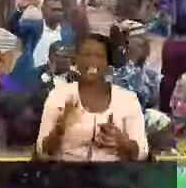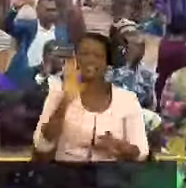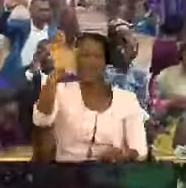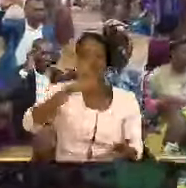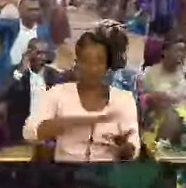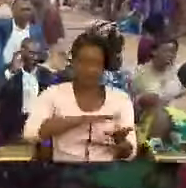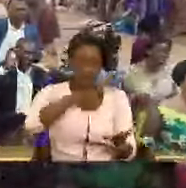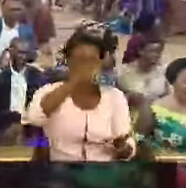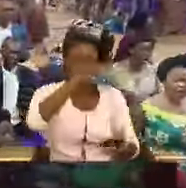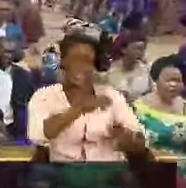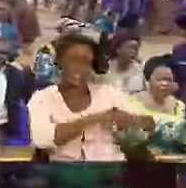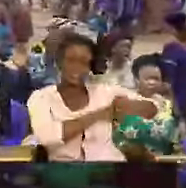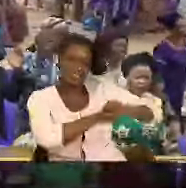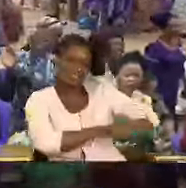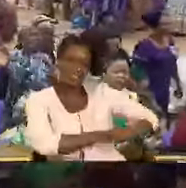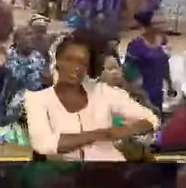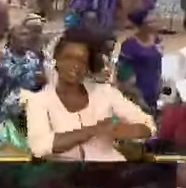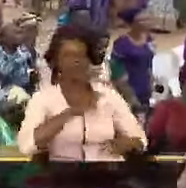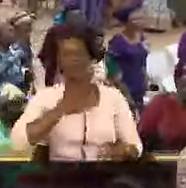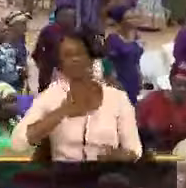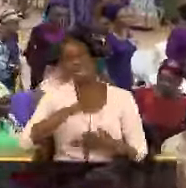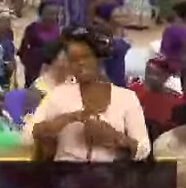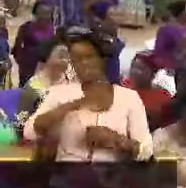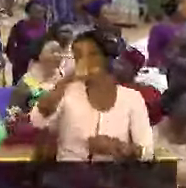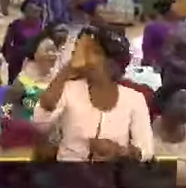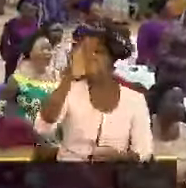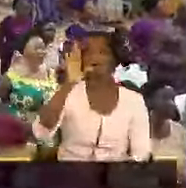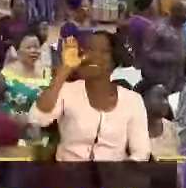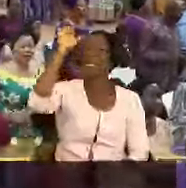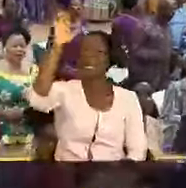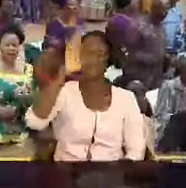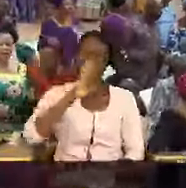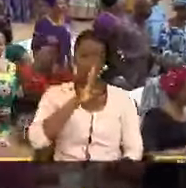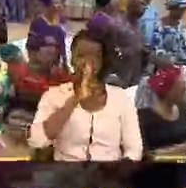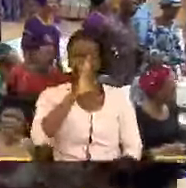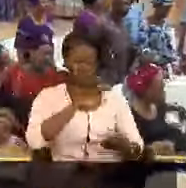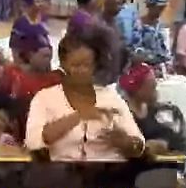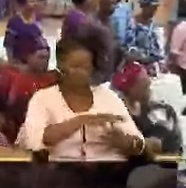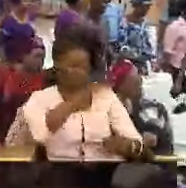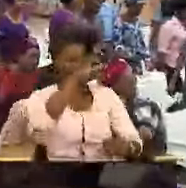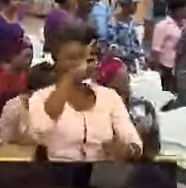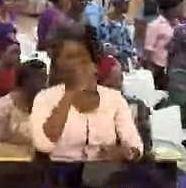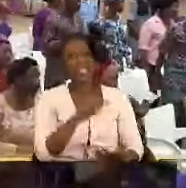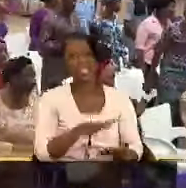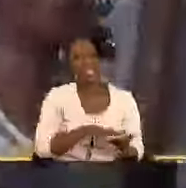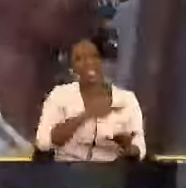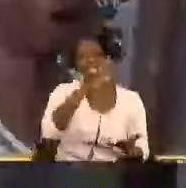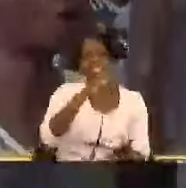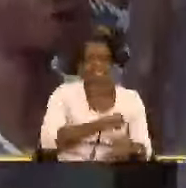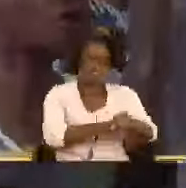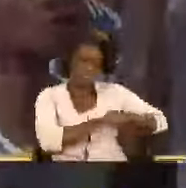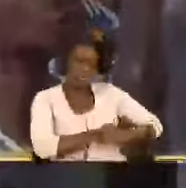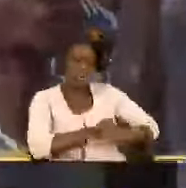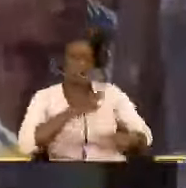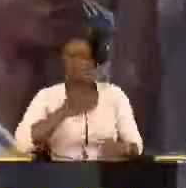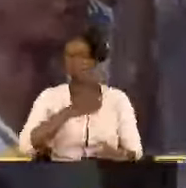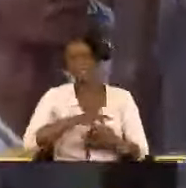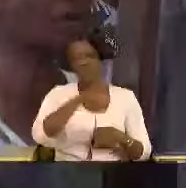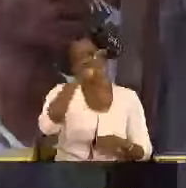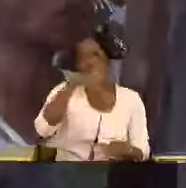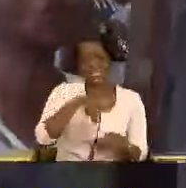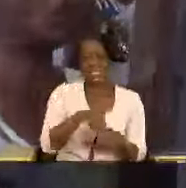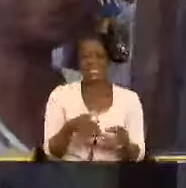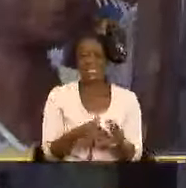Affairs and let your glory secure my soul in the mighty name